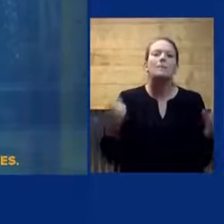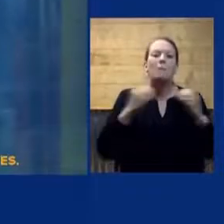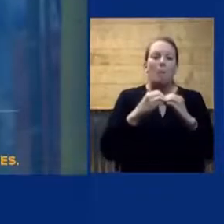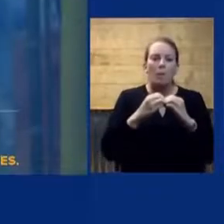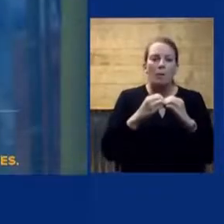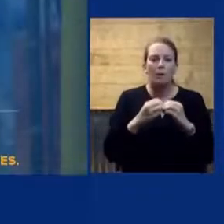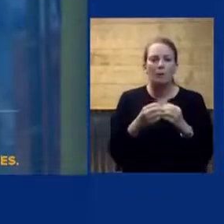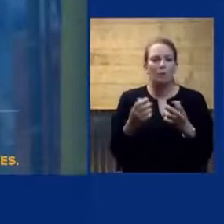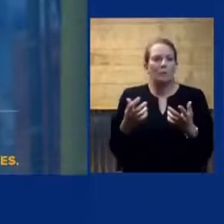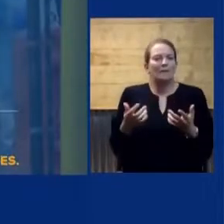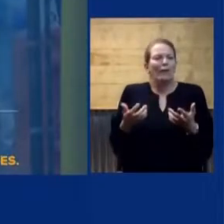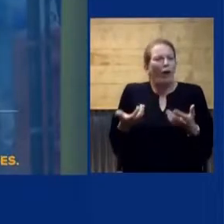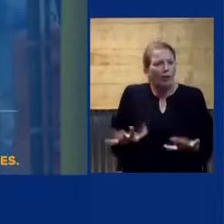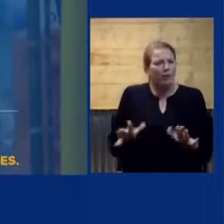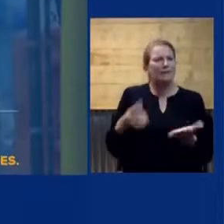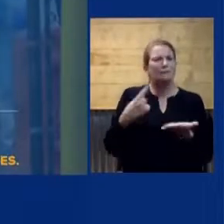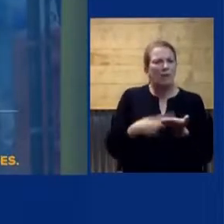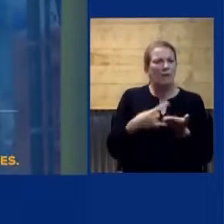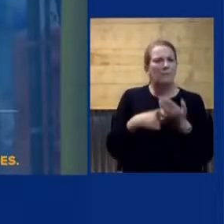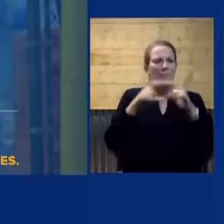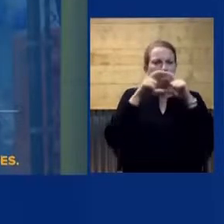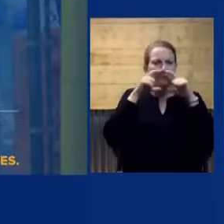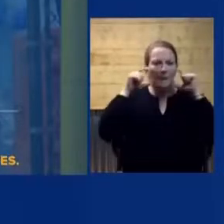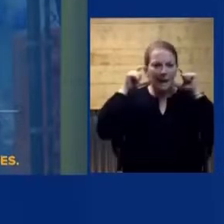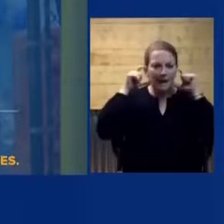to mandate masks.